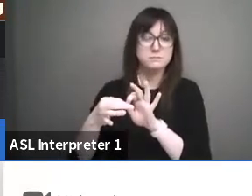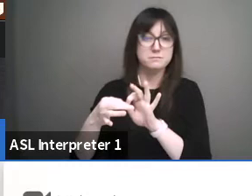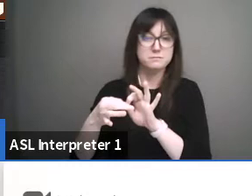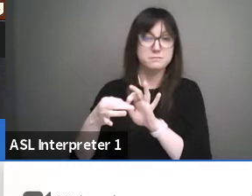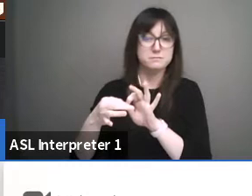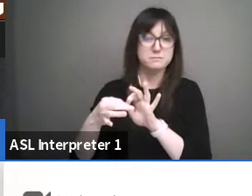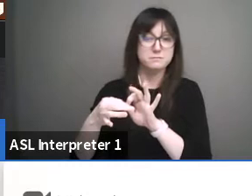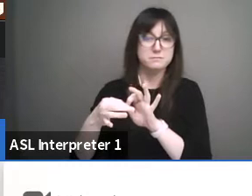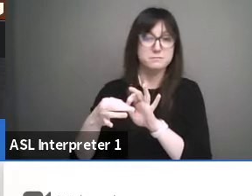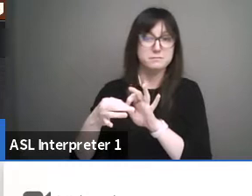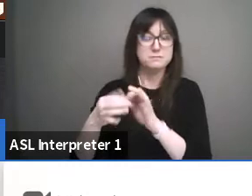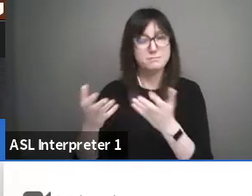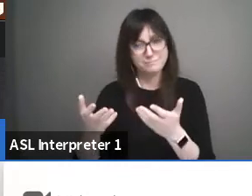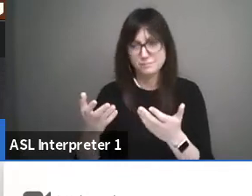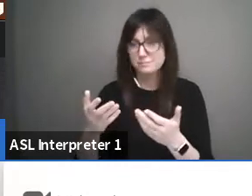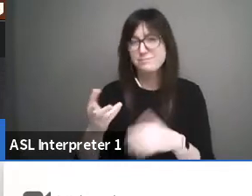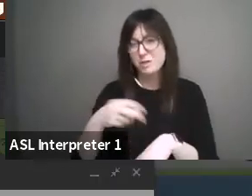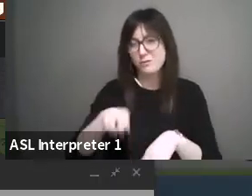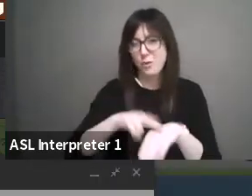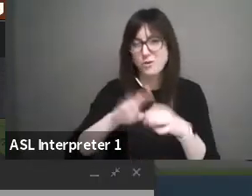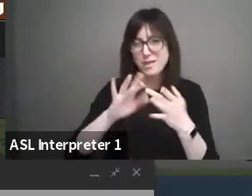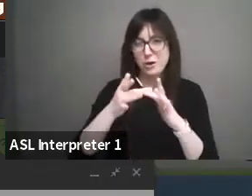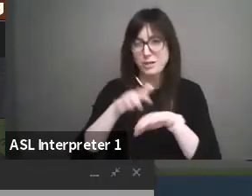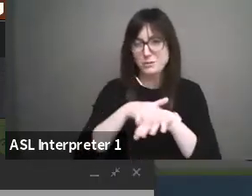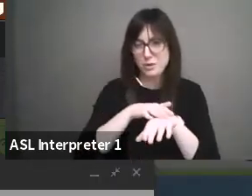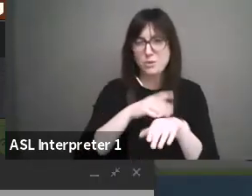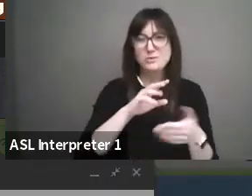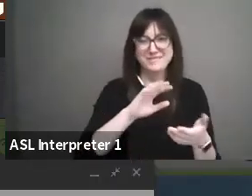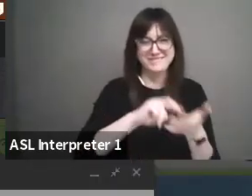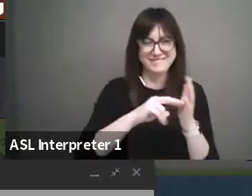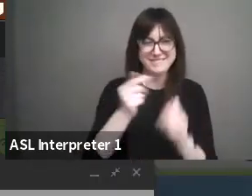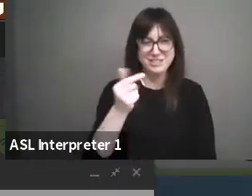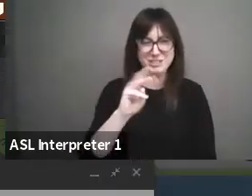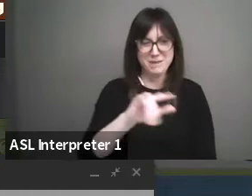And of course, my internet connection is slow, so I'm going to restart my email.